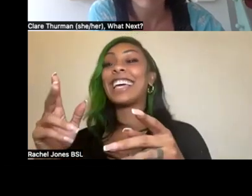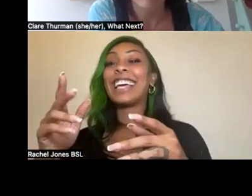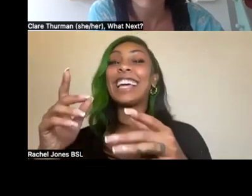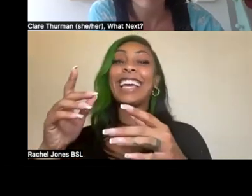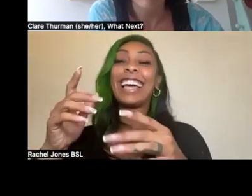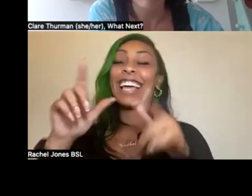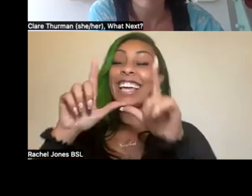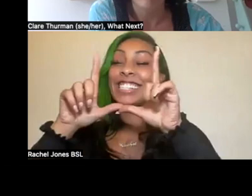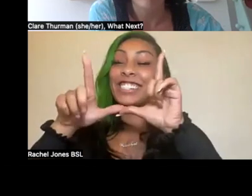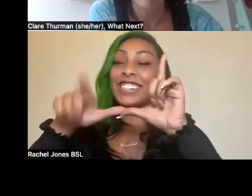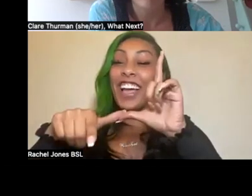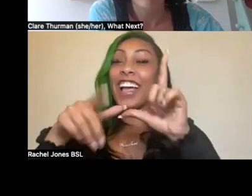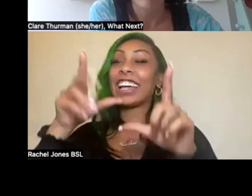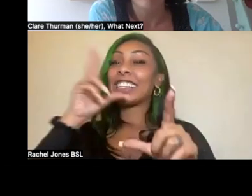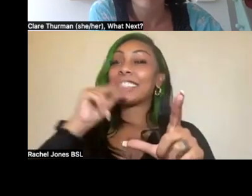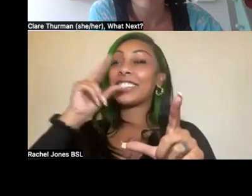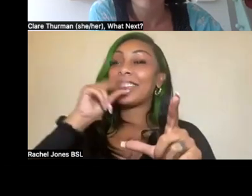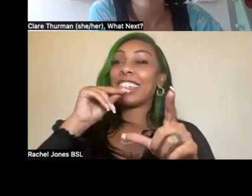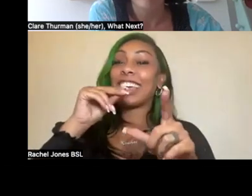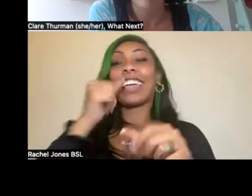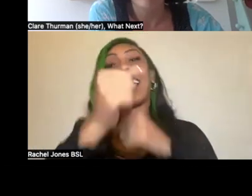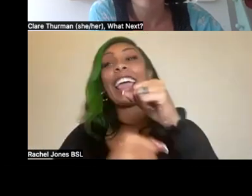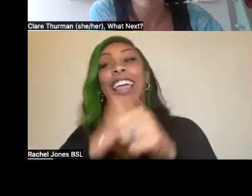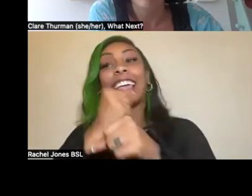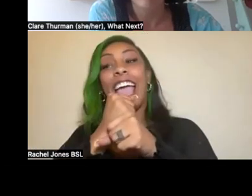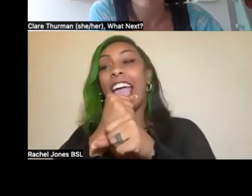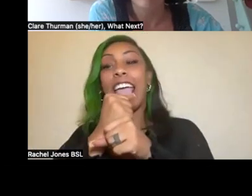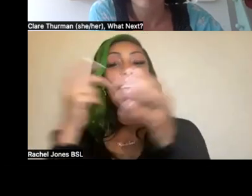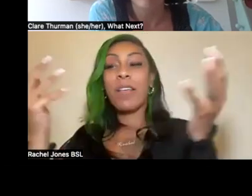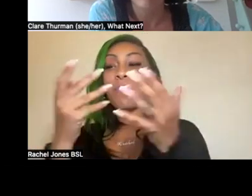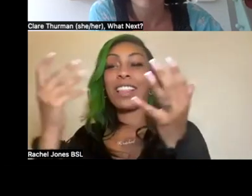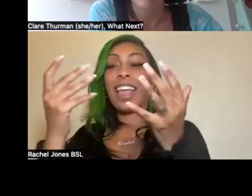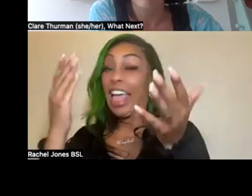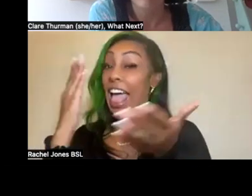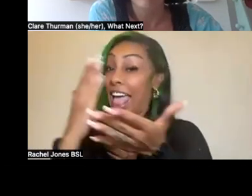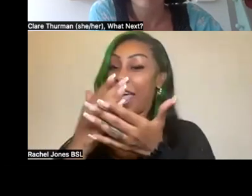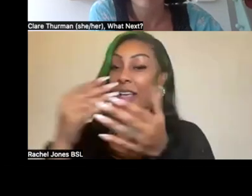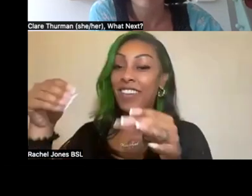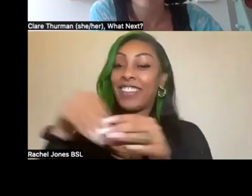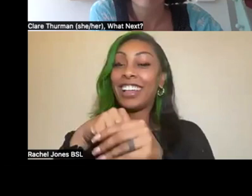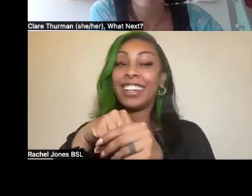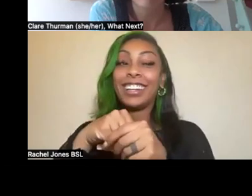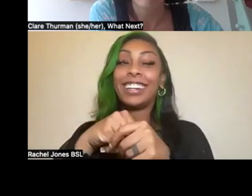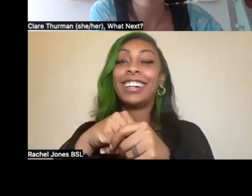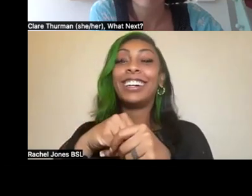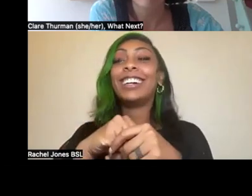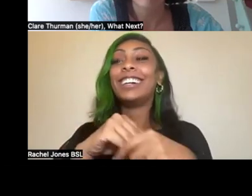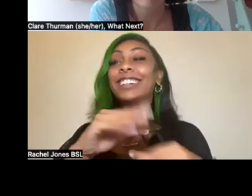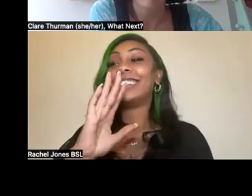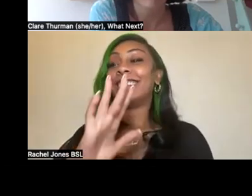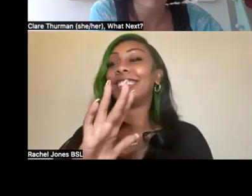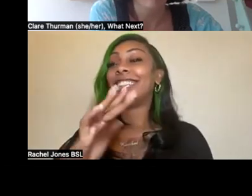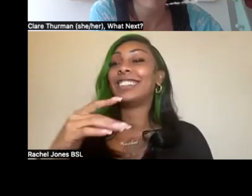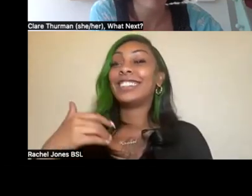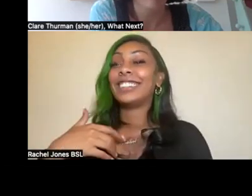speaking game player to actually be involved? Because that's the bit for me, Paul, that's the clunk, is I